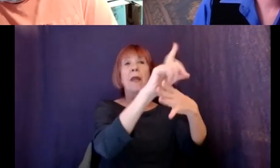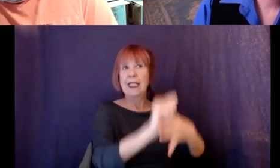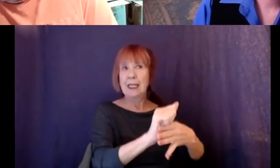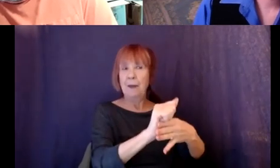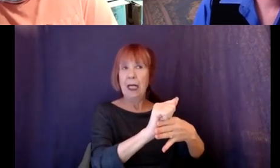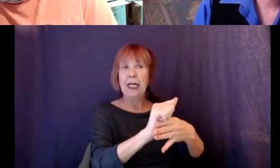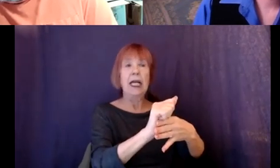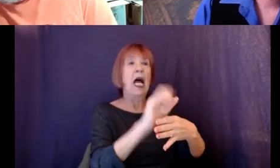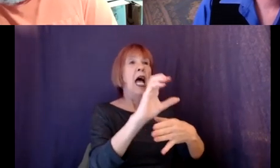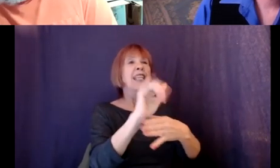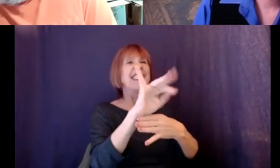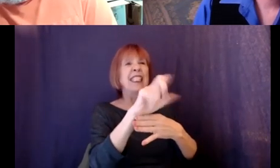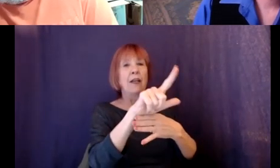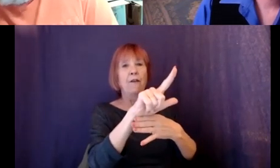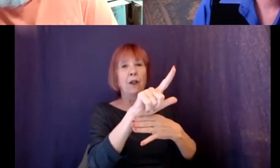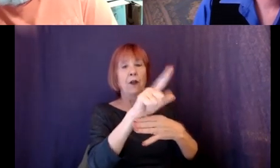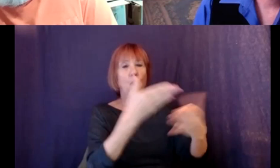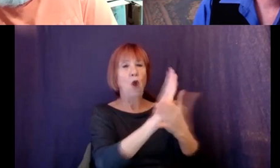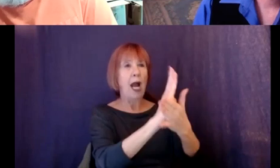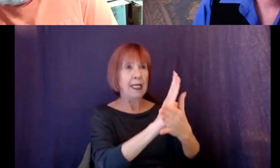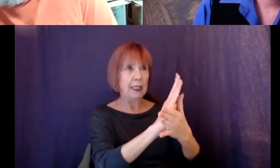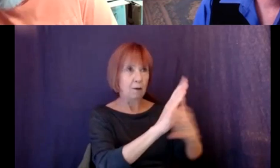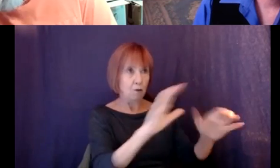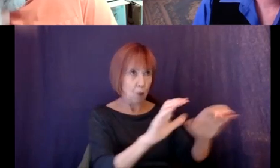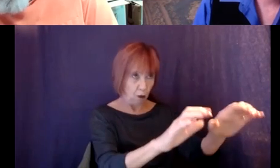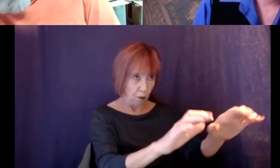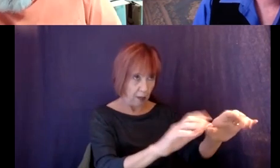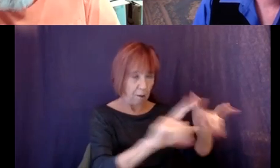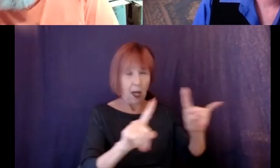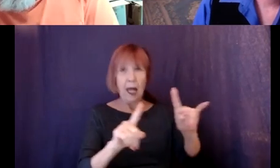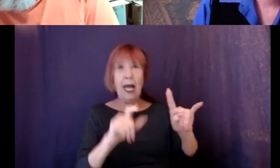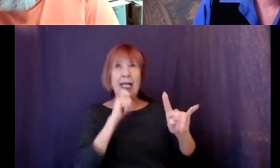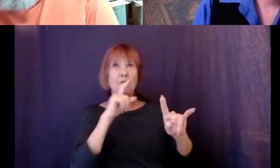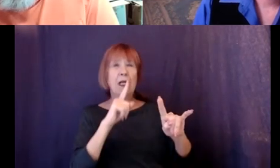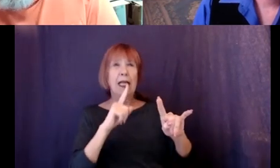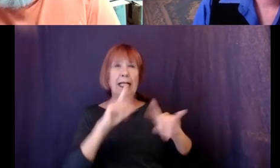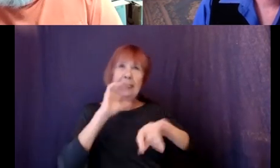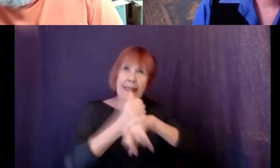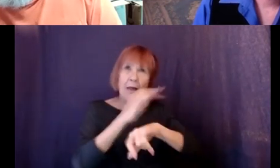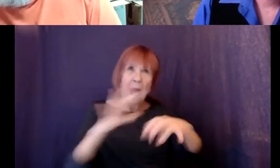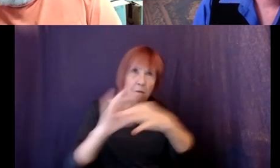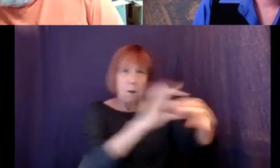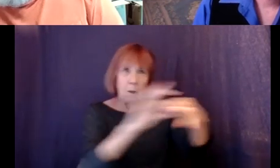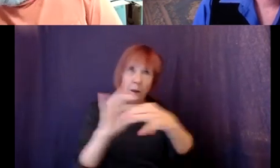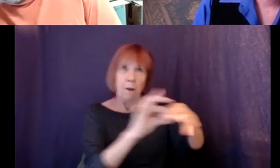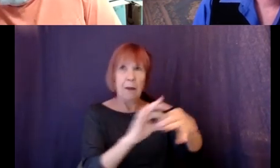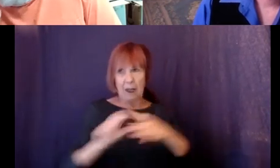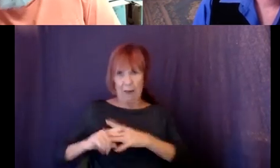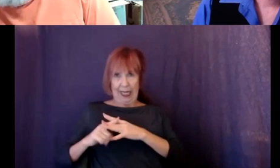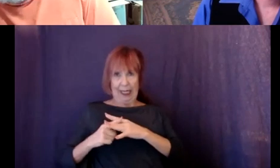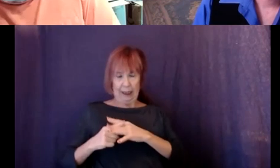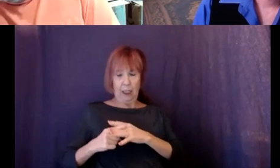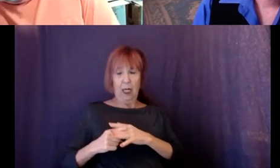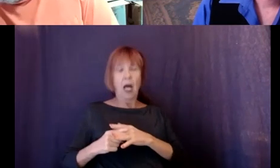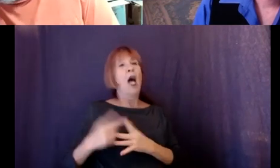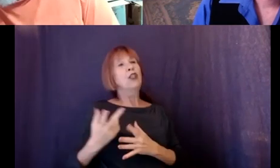you know, did we have that correct? And Judy said, absolutely. Right. So, you know, you start out with all